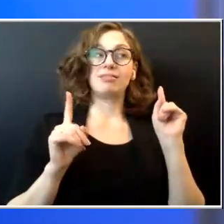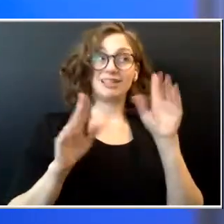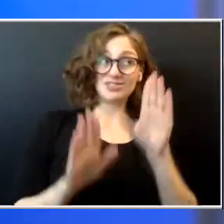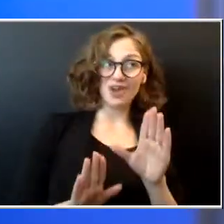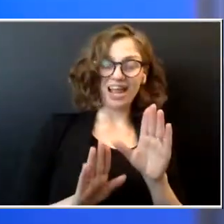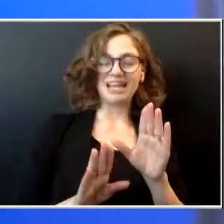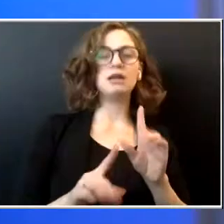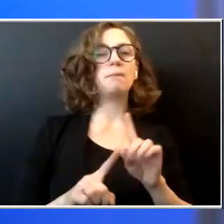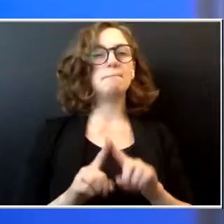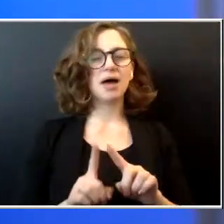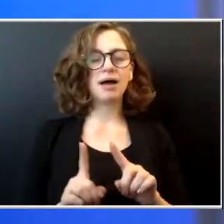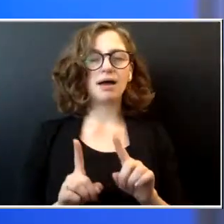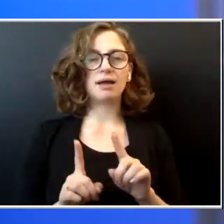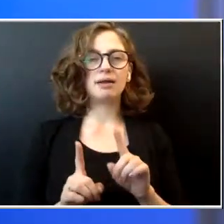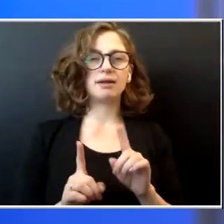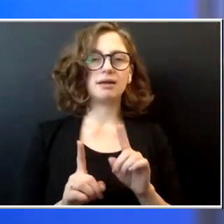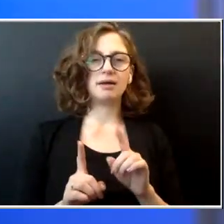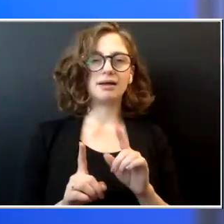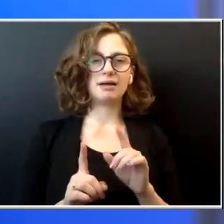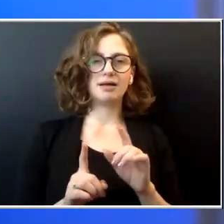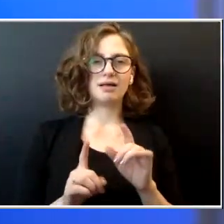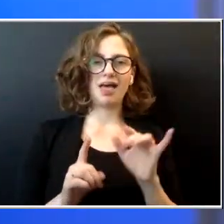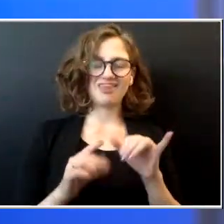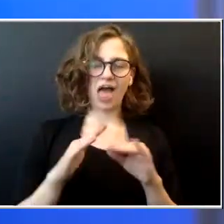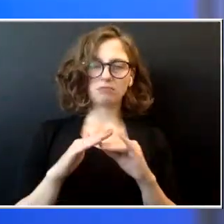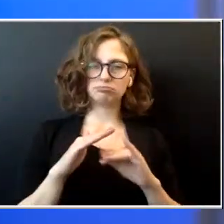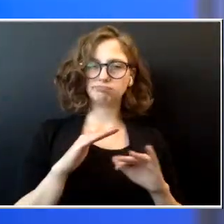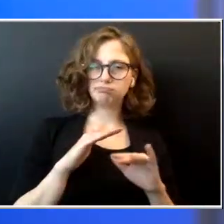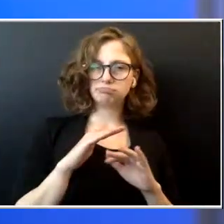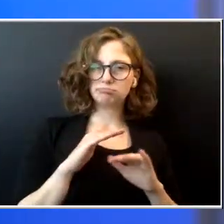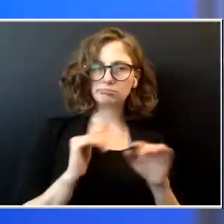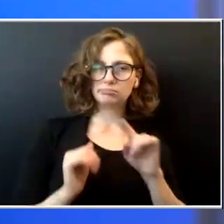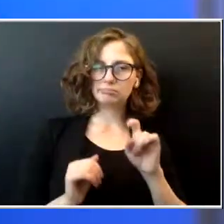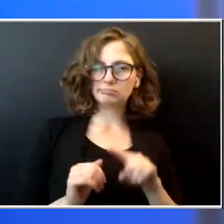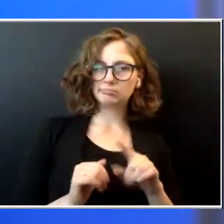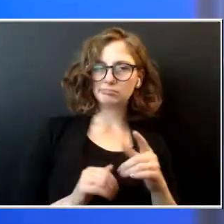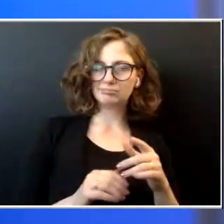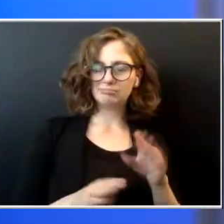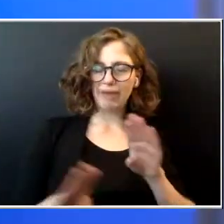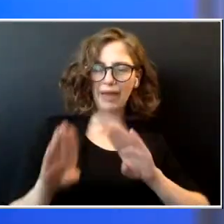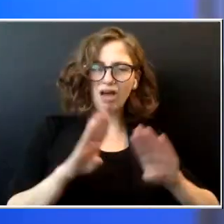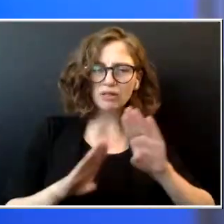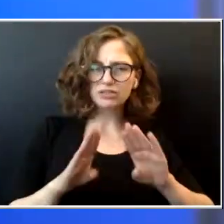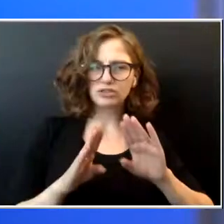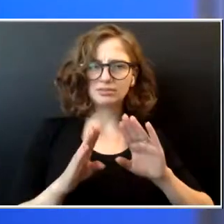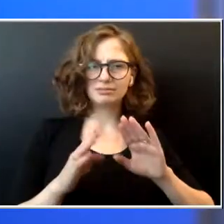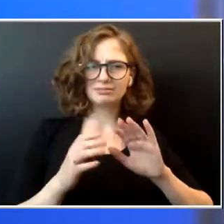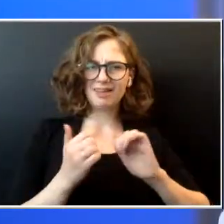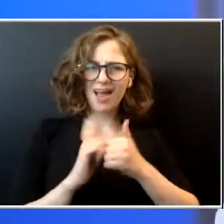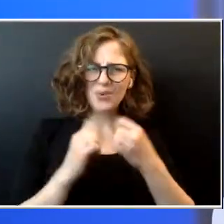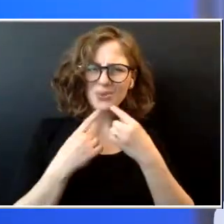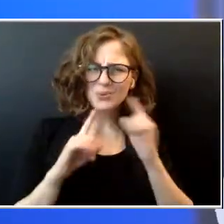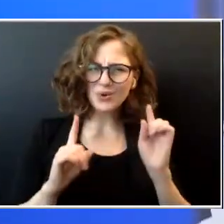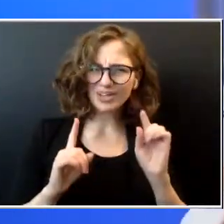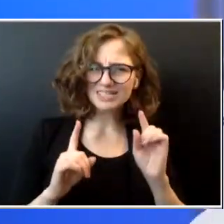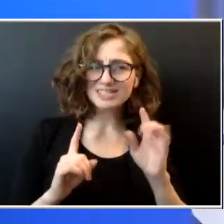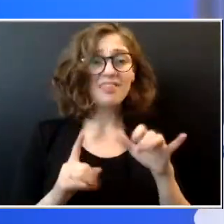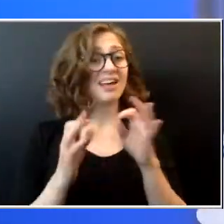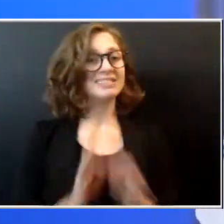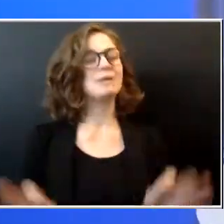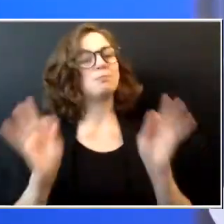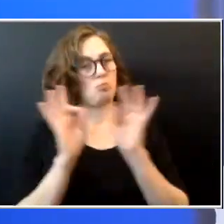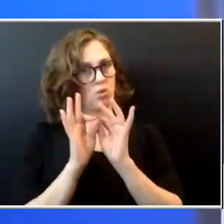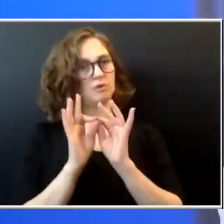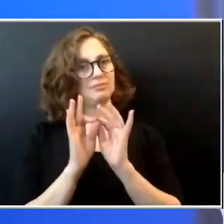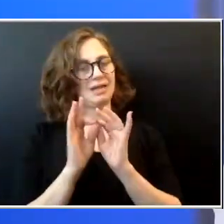there's that underlying question of biology and how this works, I think is vitally important, because this is how we take that next